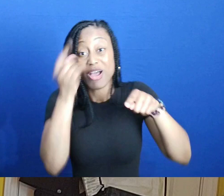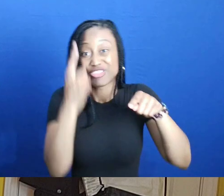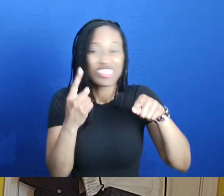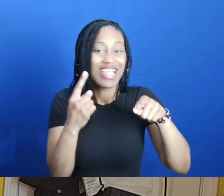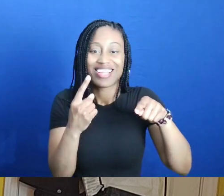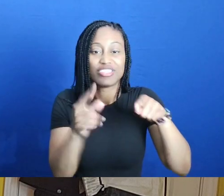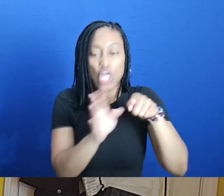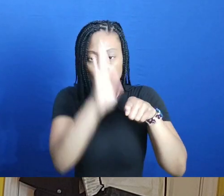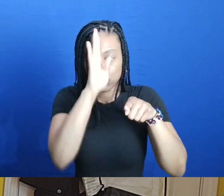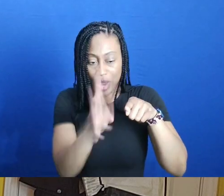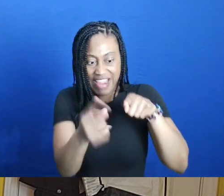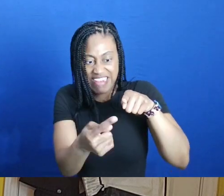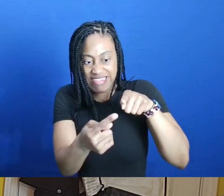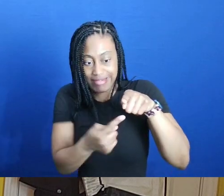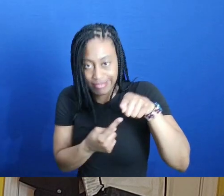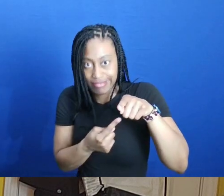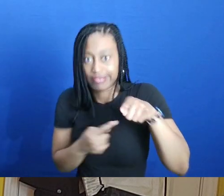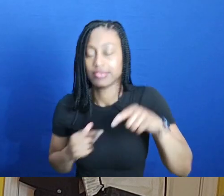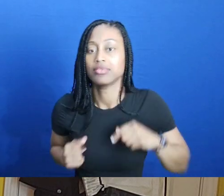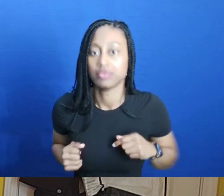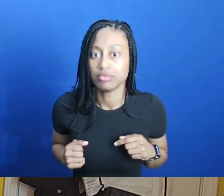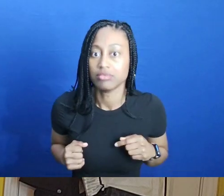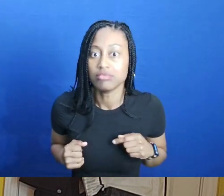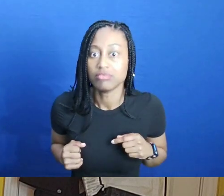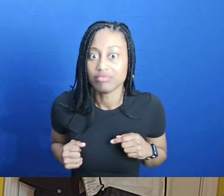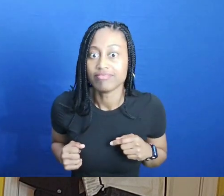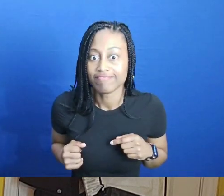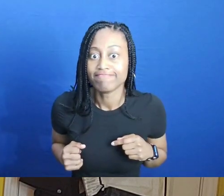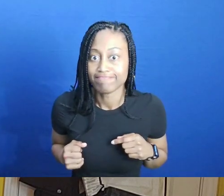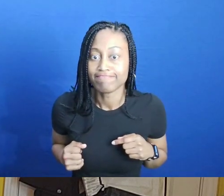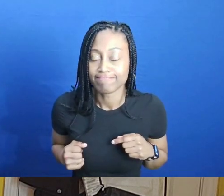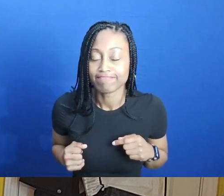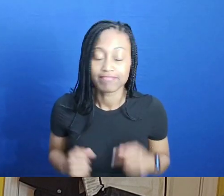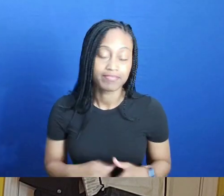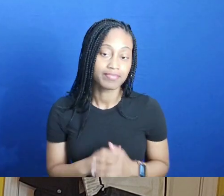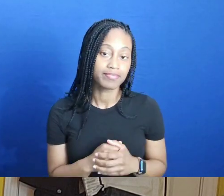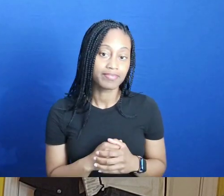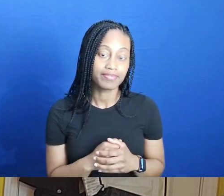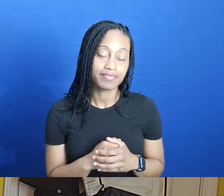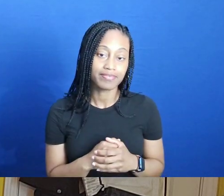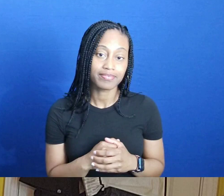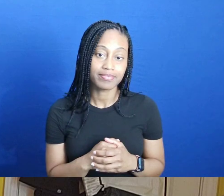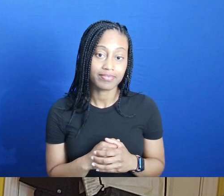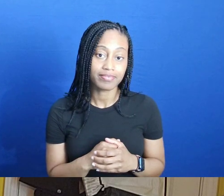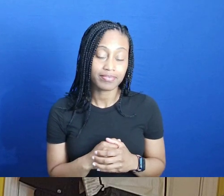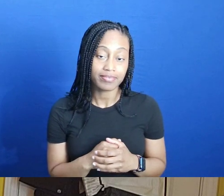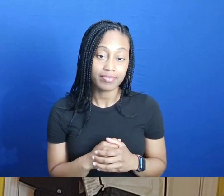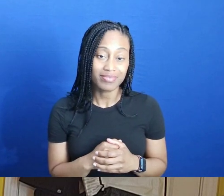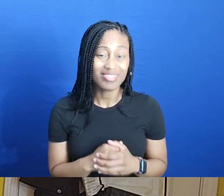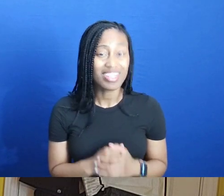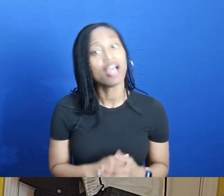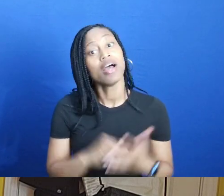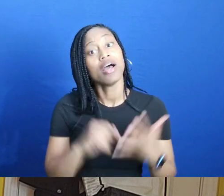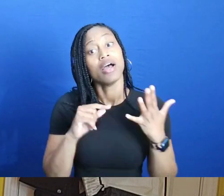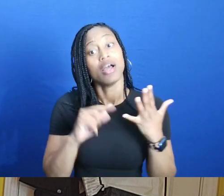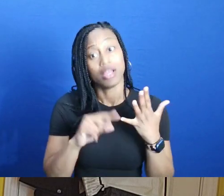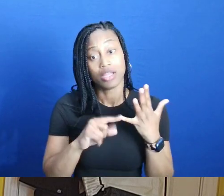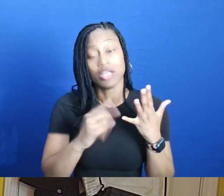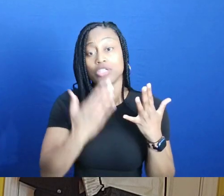the serrated knife. It's just a solid blade, solid cutting